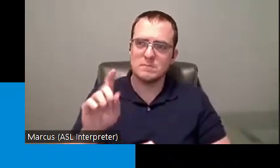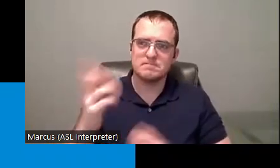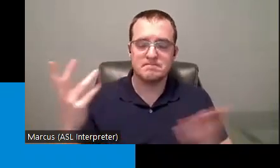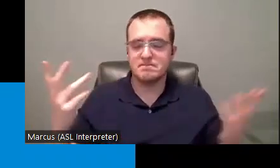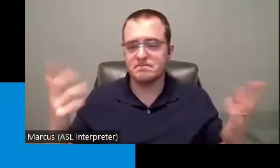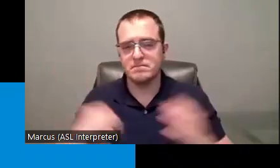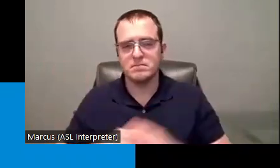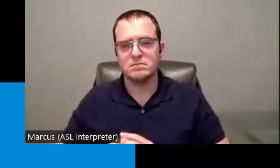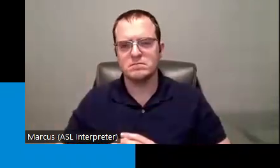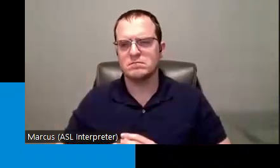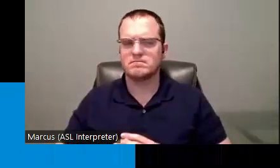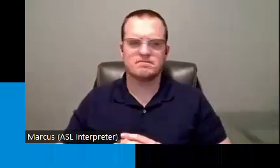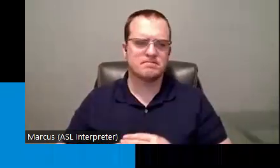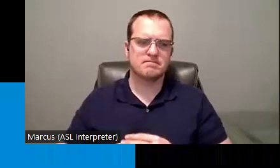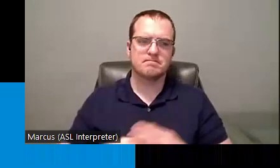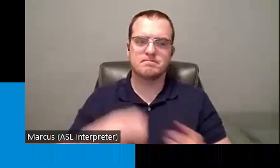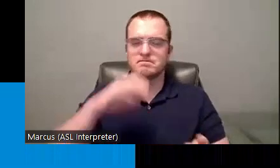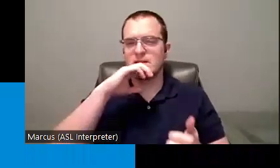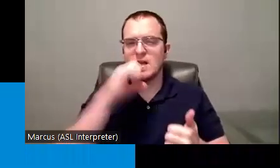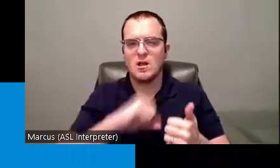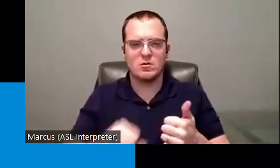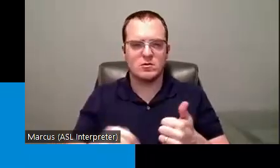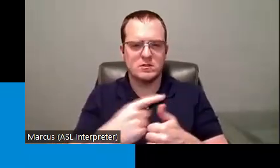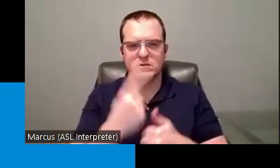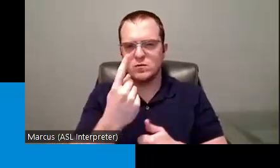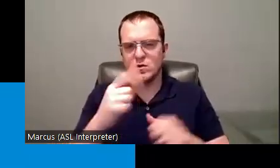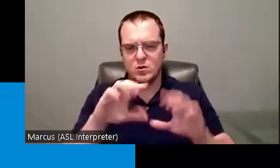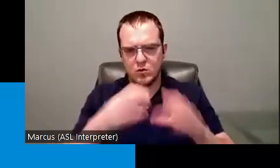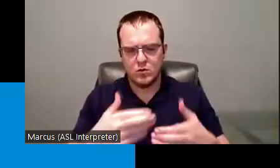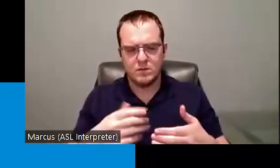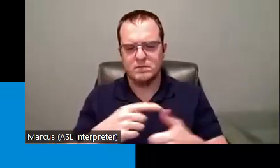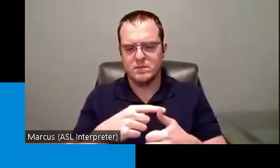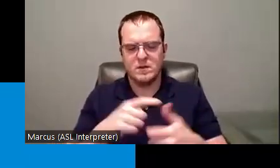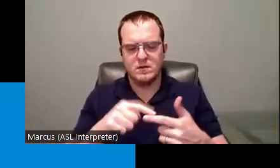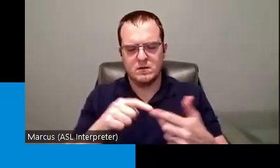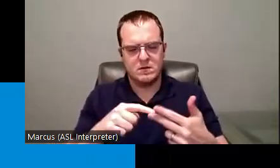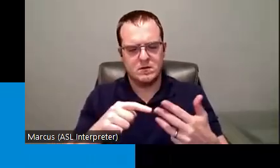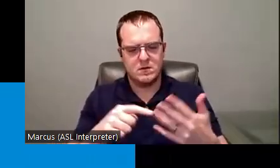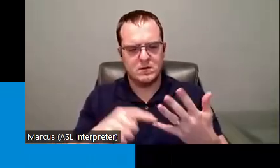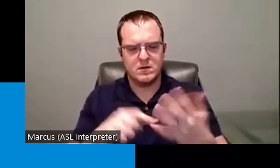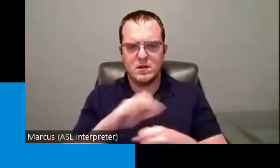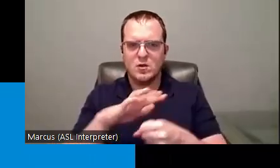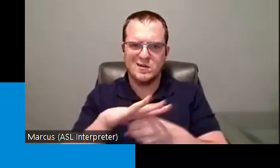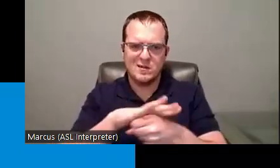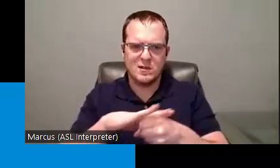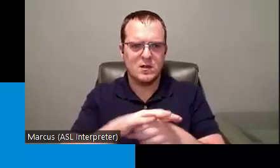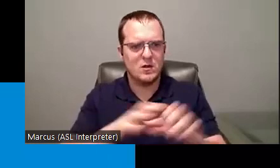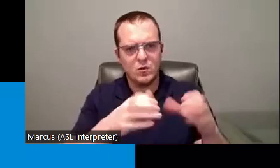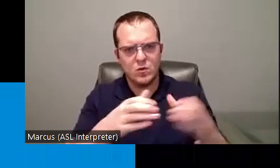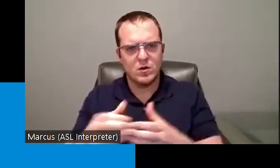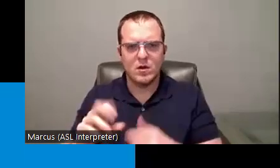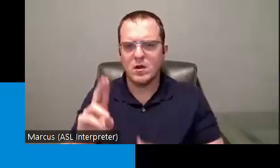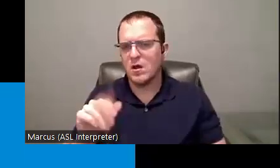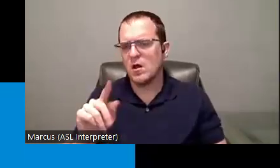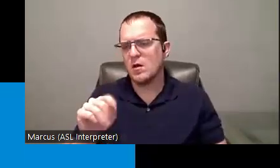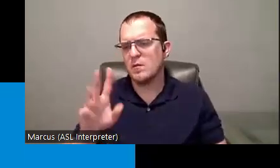the elderly is just one constituency group. There are area constituency groups like Uptown Partners,